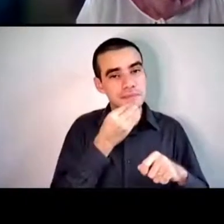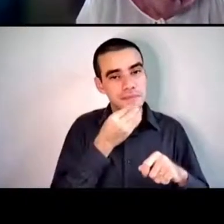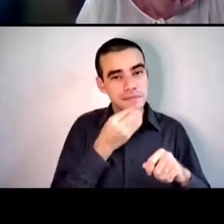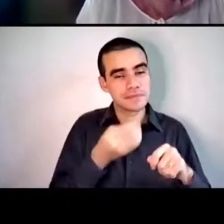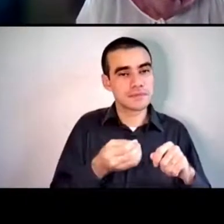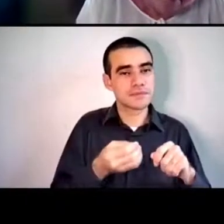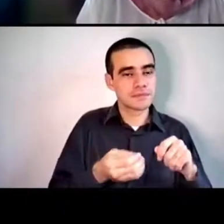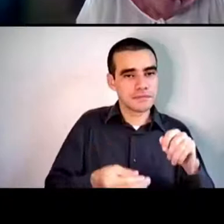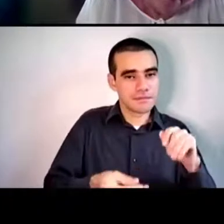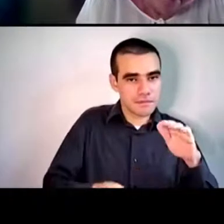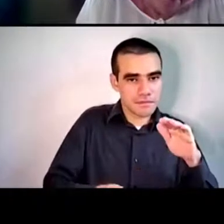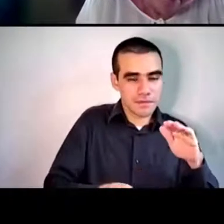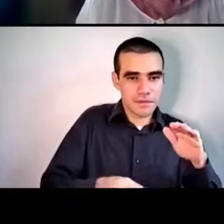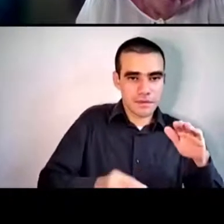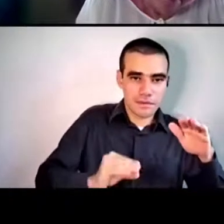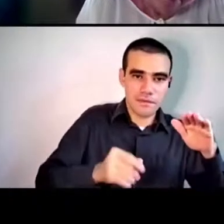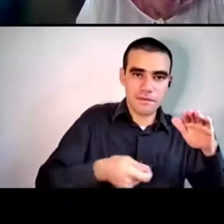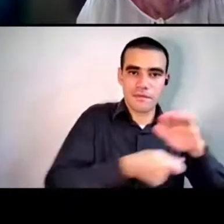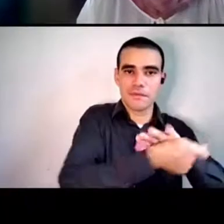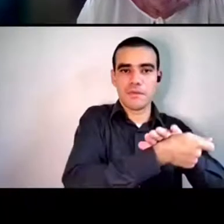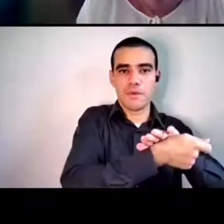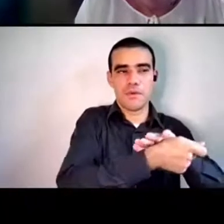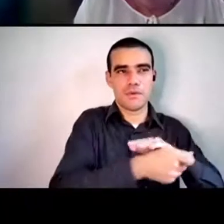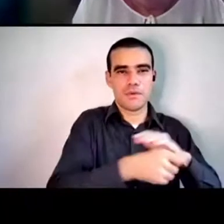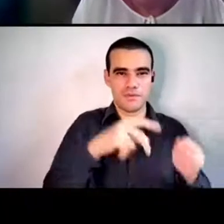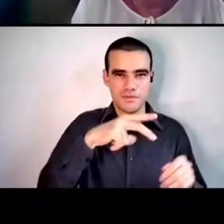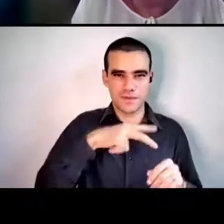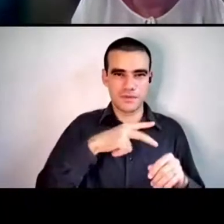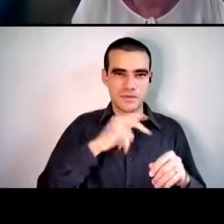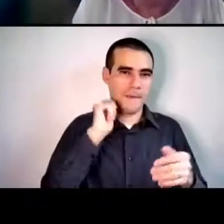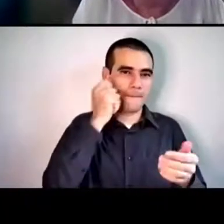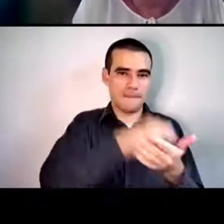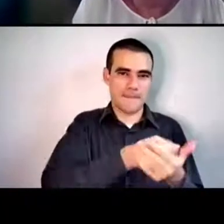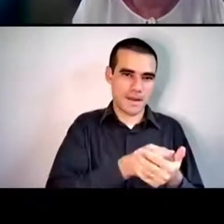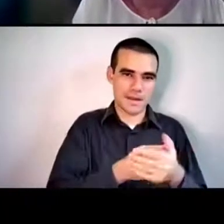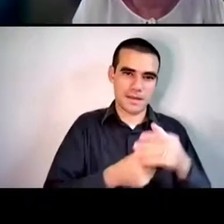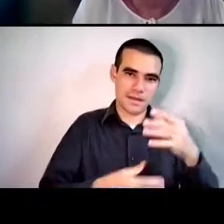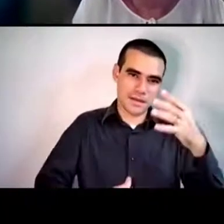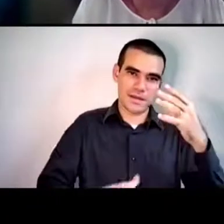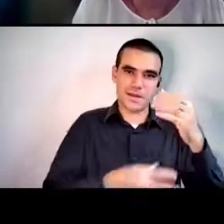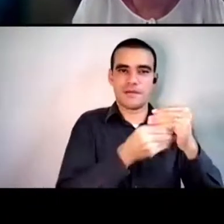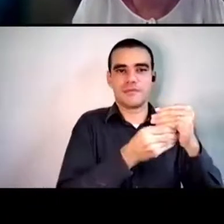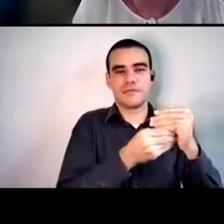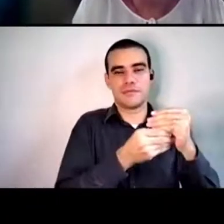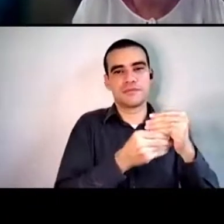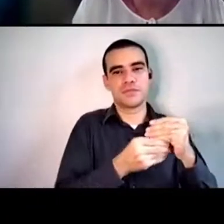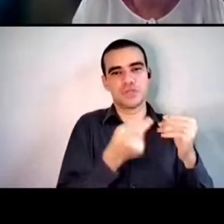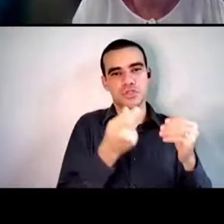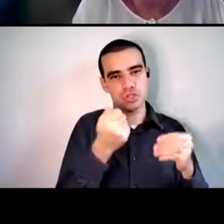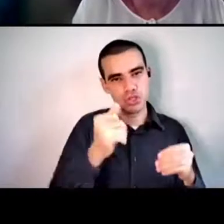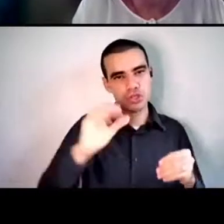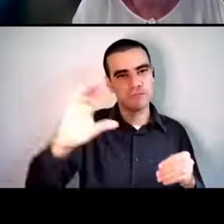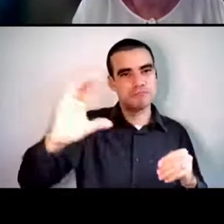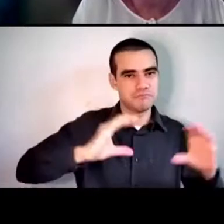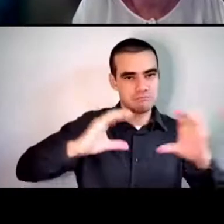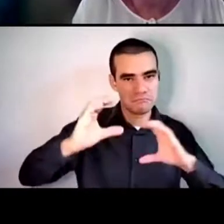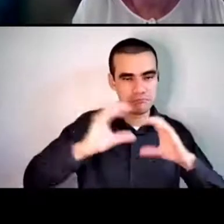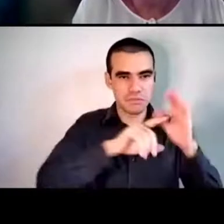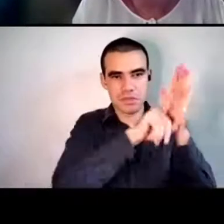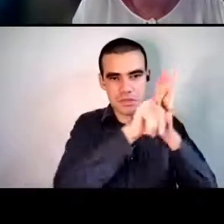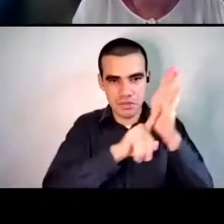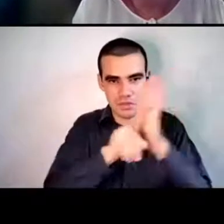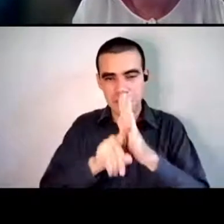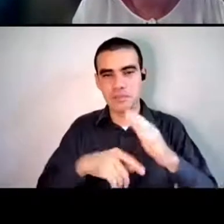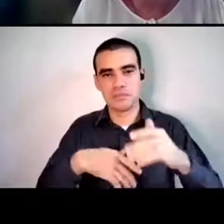mean, maybe there is some opportunity for the private sector to bring their contribution to allocate resources in